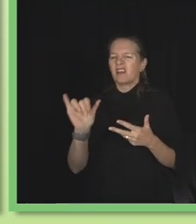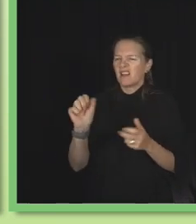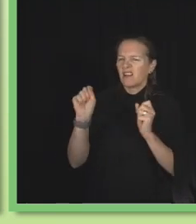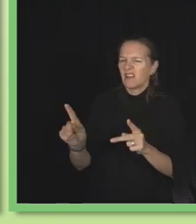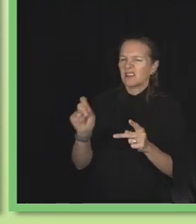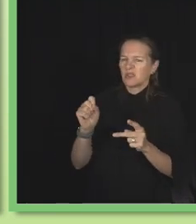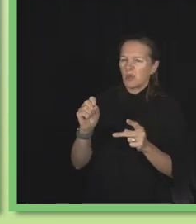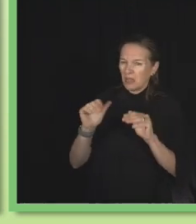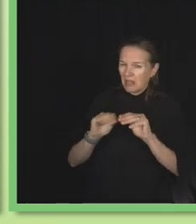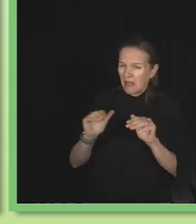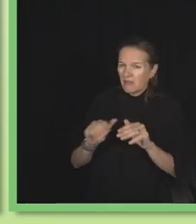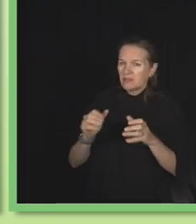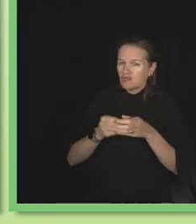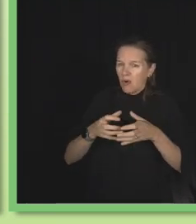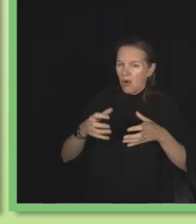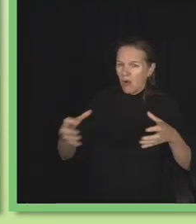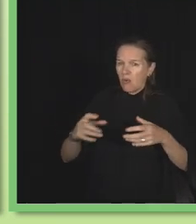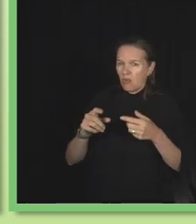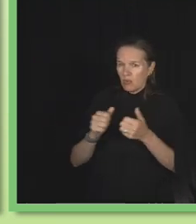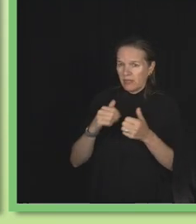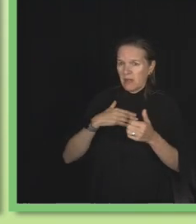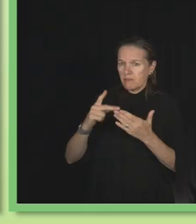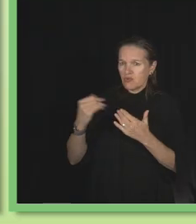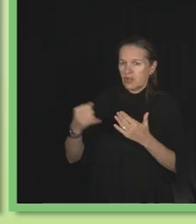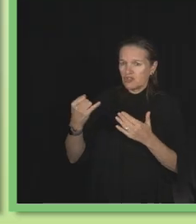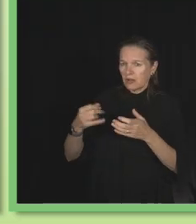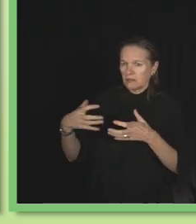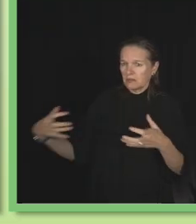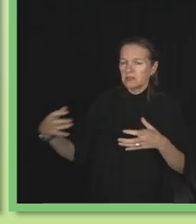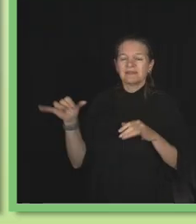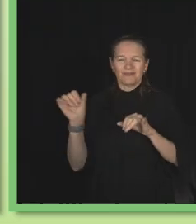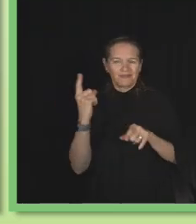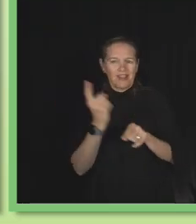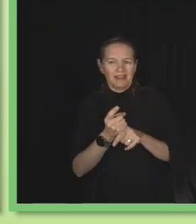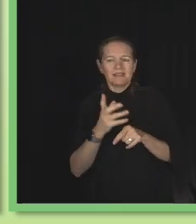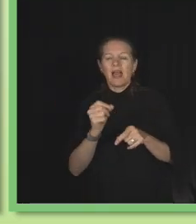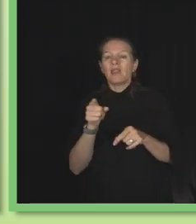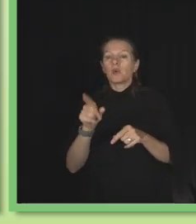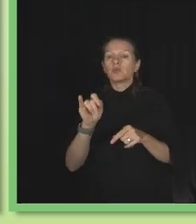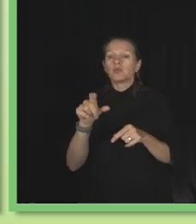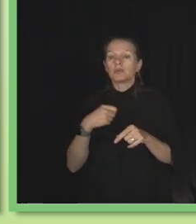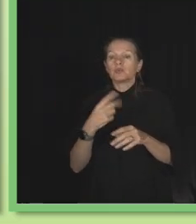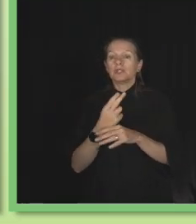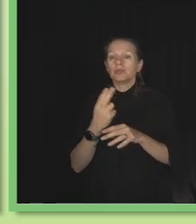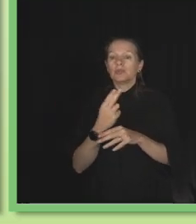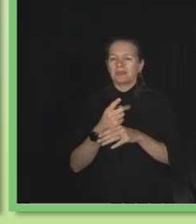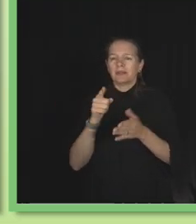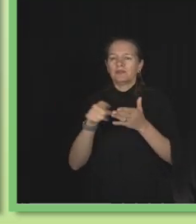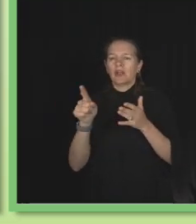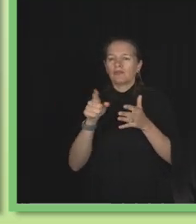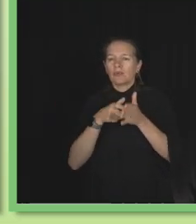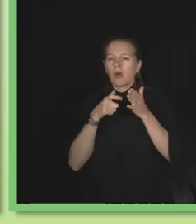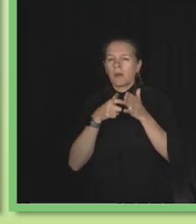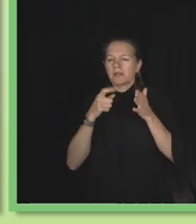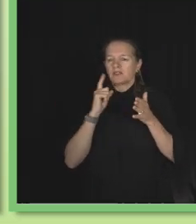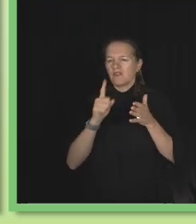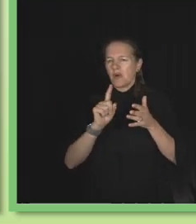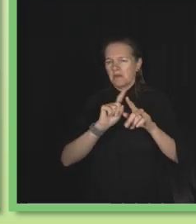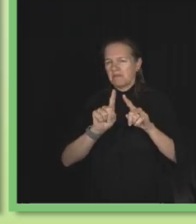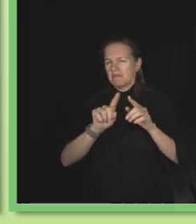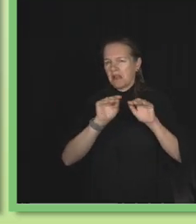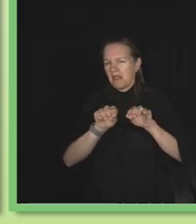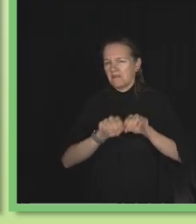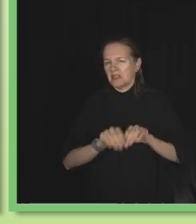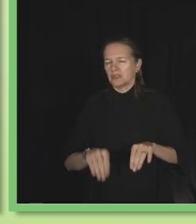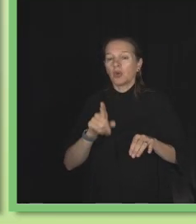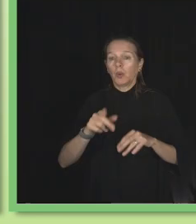the levels grow with my project. Exactly, and those security tools that we use, they check for requirements across all 3 levels. So you're building